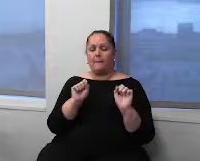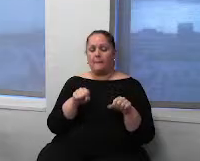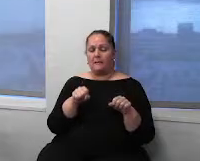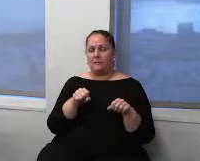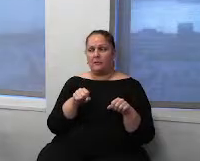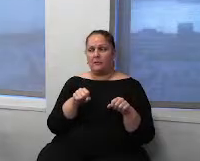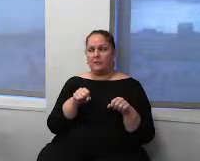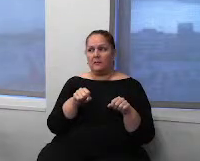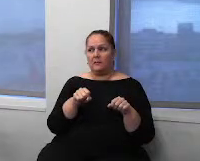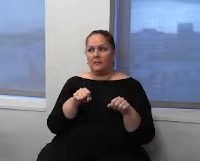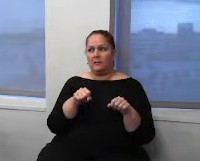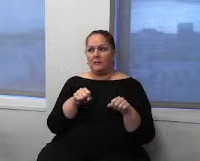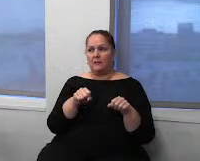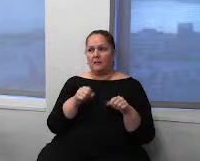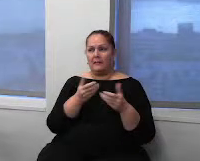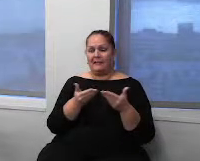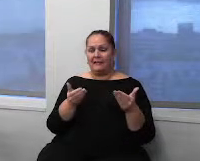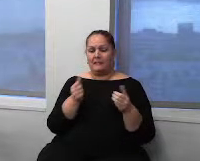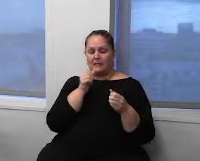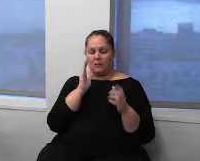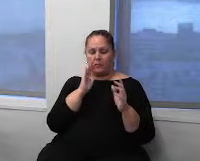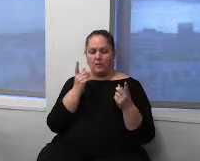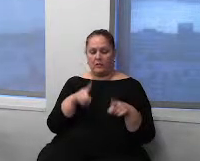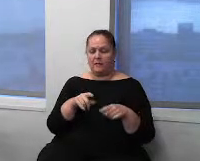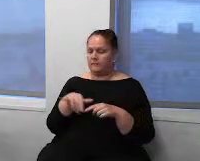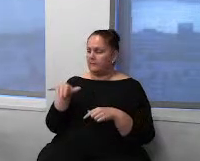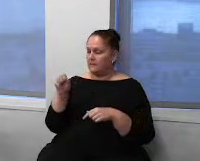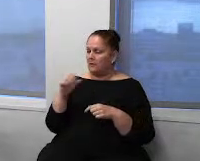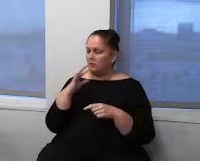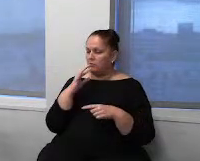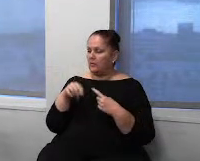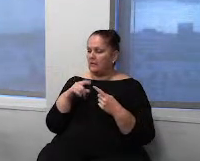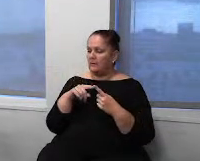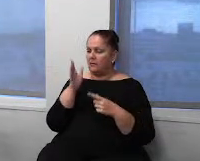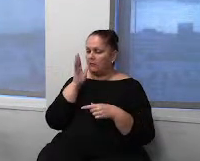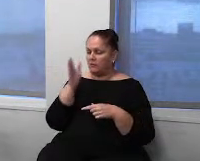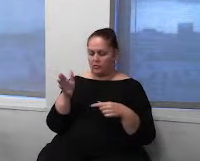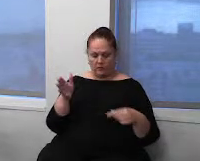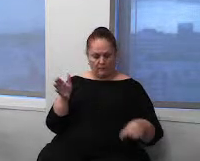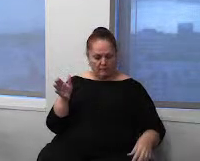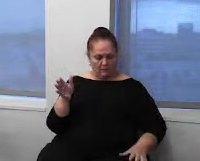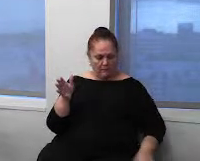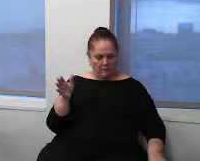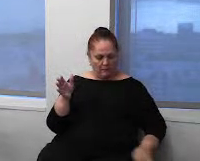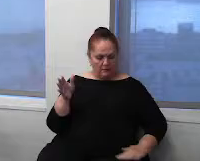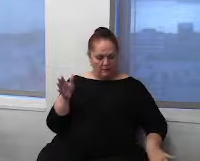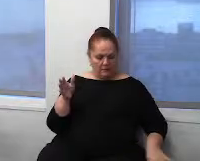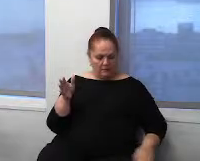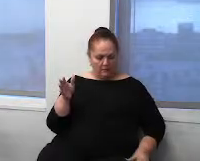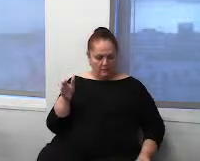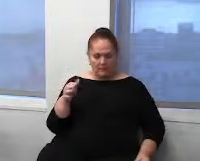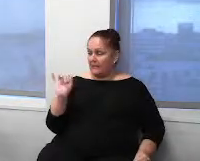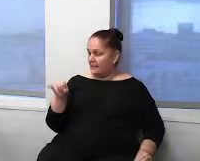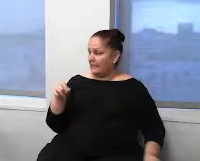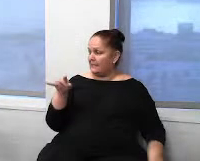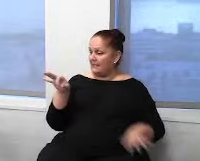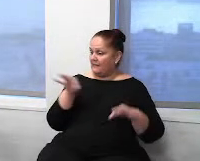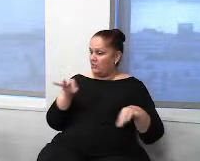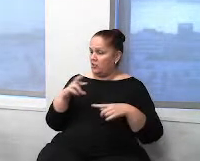as possible things that will occur, correct? Yes, we are talking about the future. Okay.